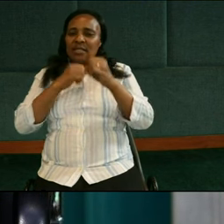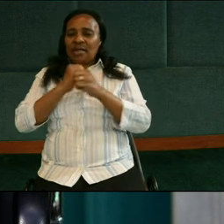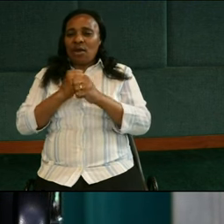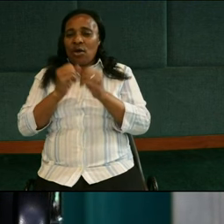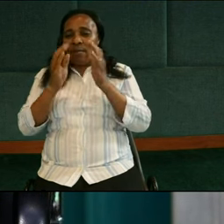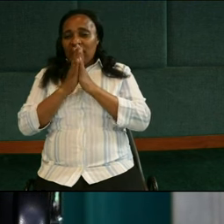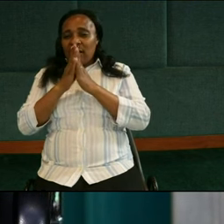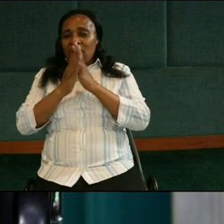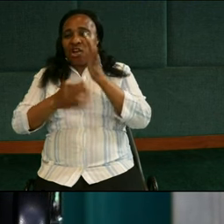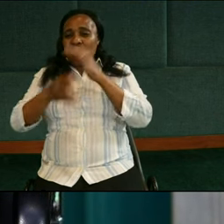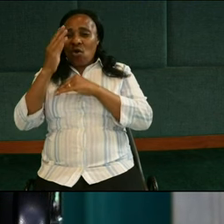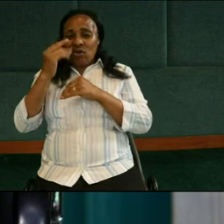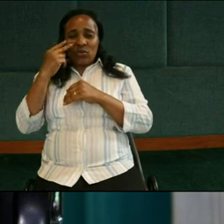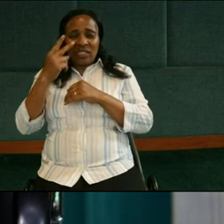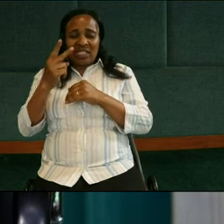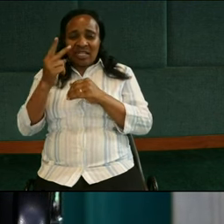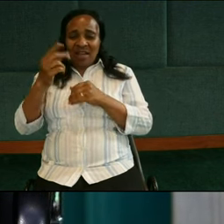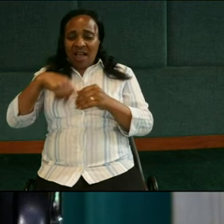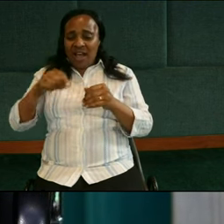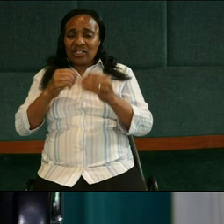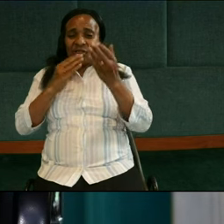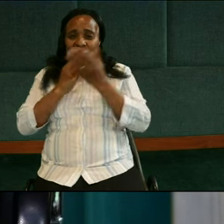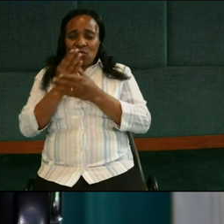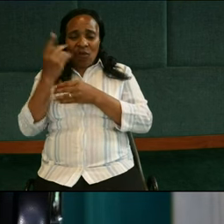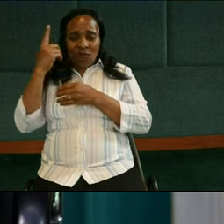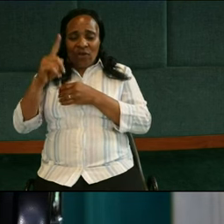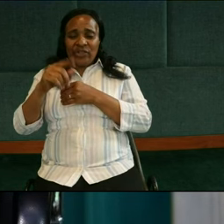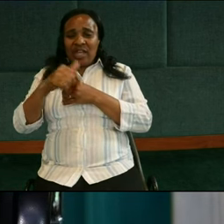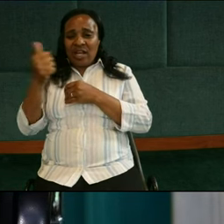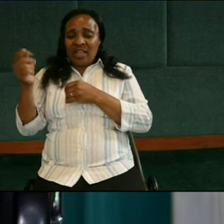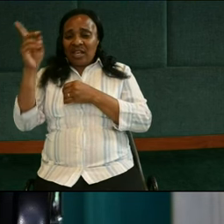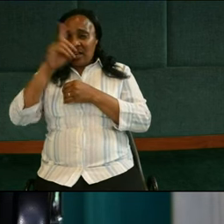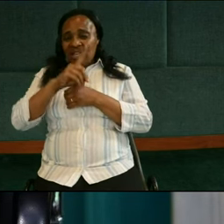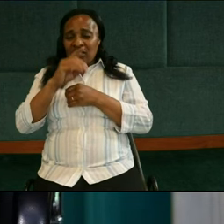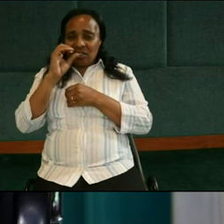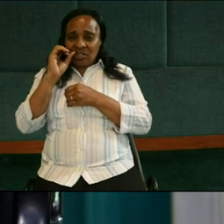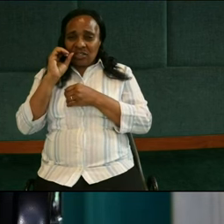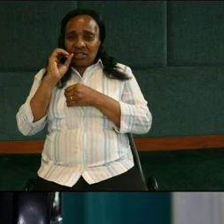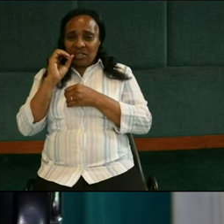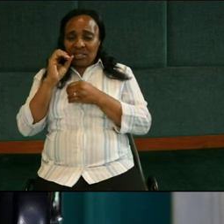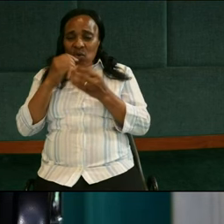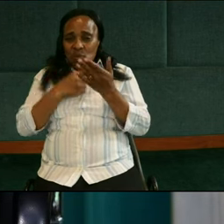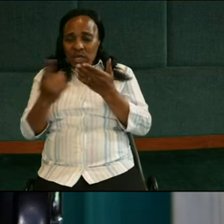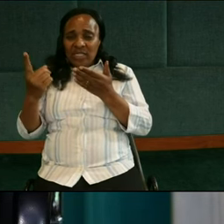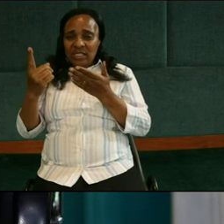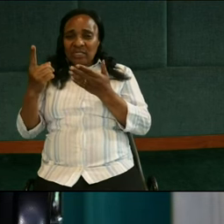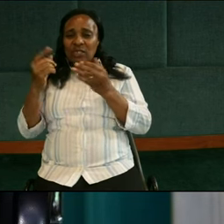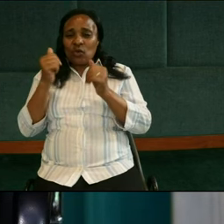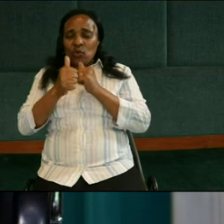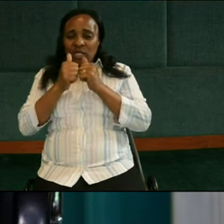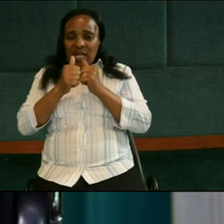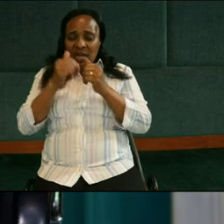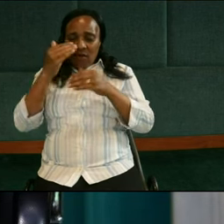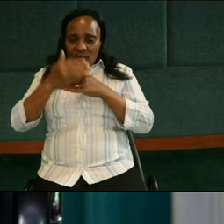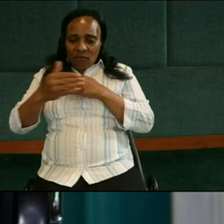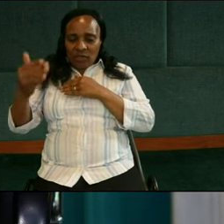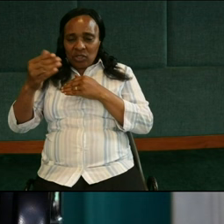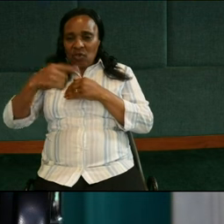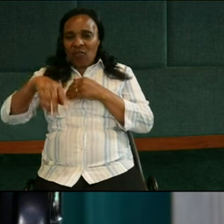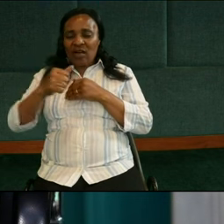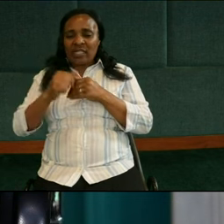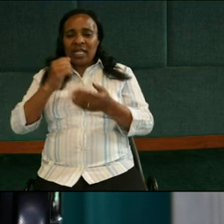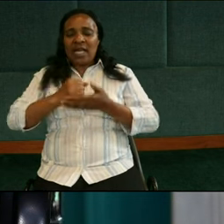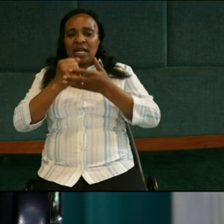pray that, God, you see us through for the rest of the days and the weeks that are ahead of us. Help